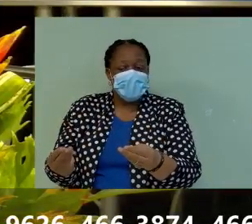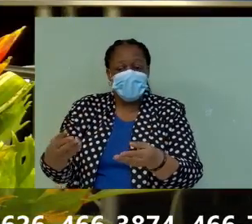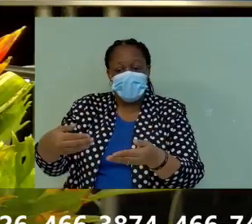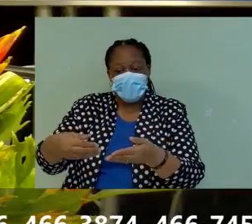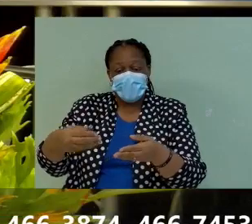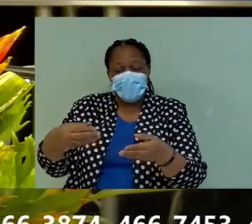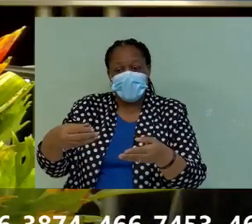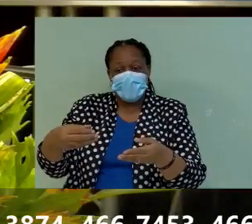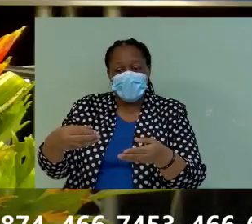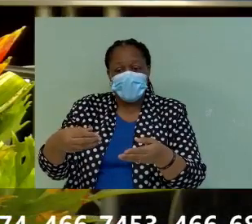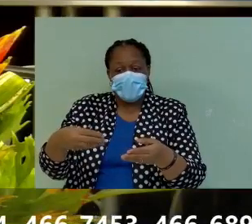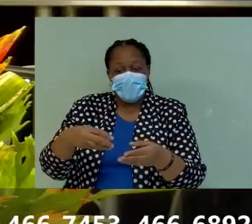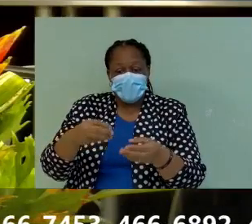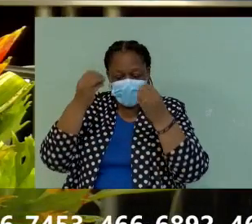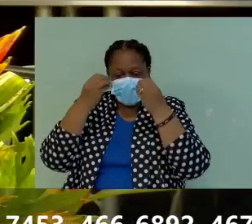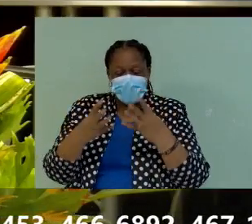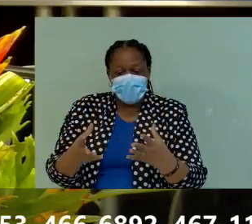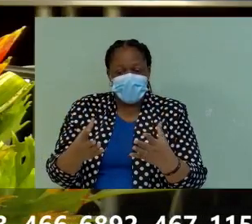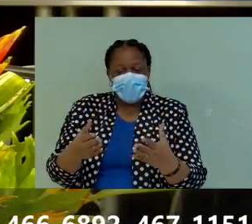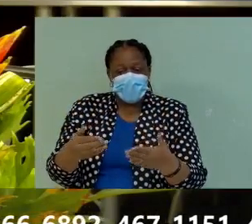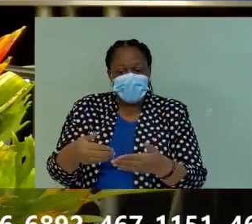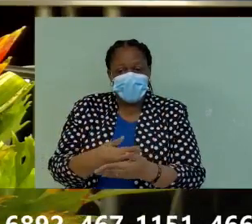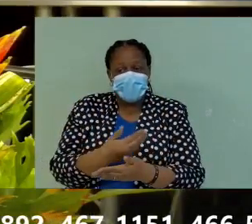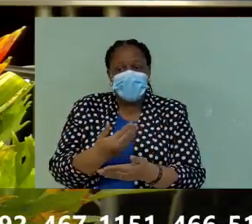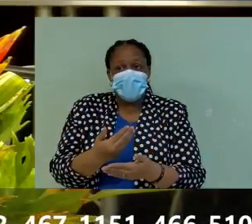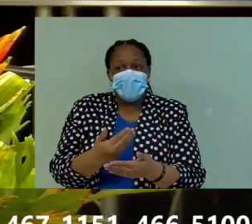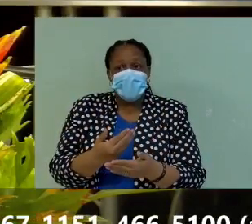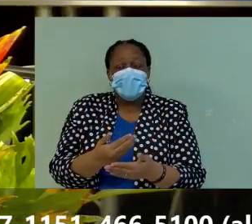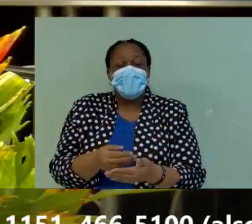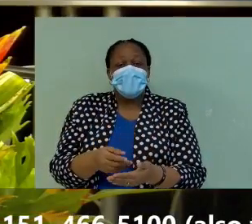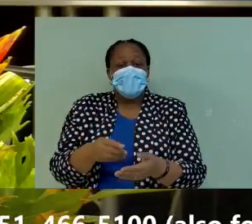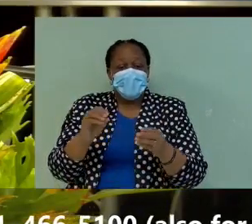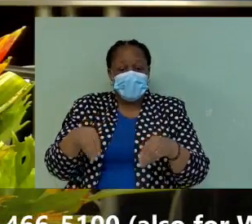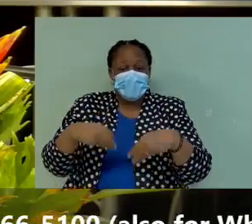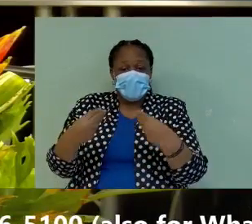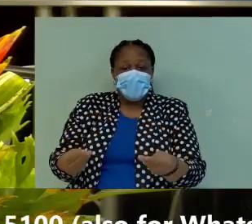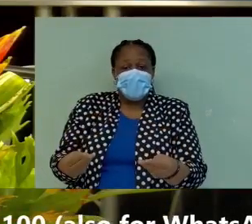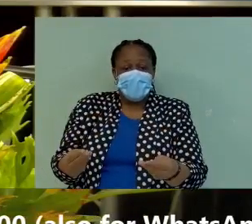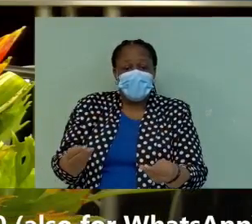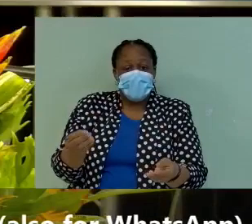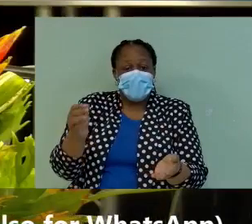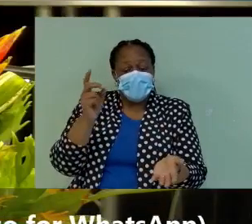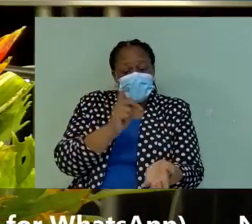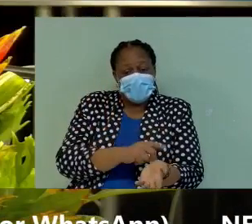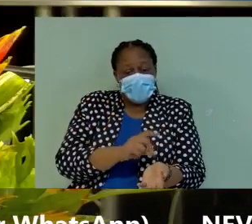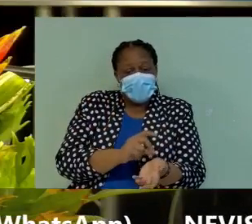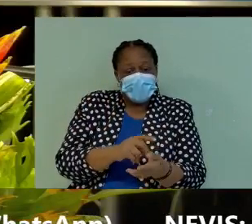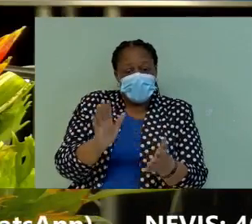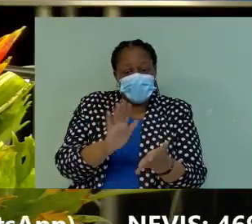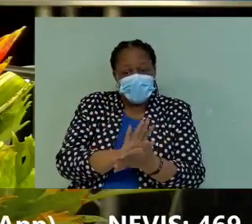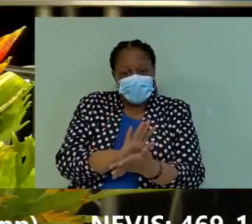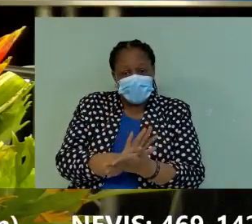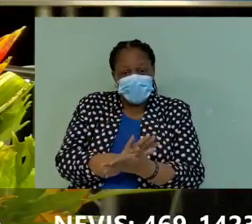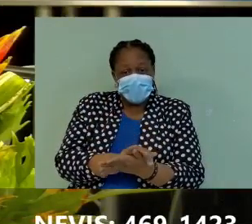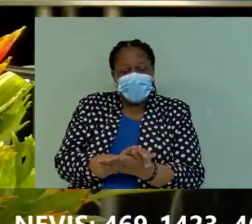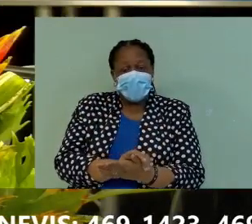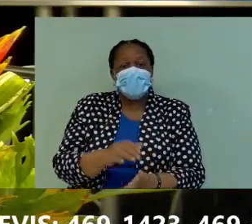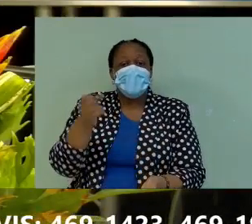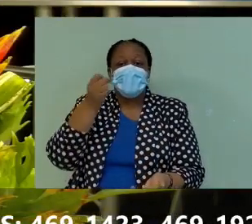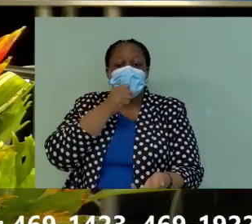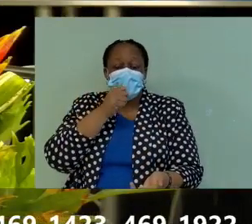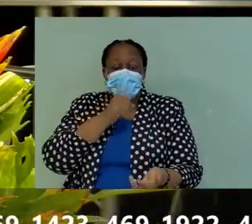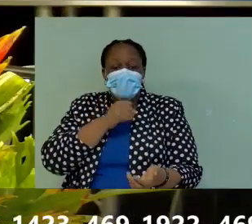renewal. You must submit 1, a valid medical certificate, 2, the expired food handler's